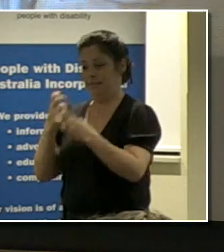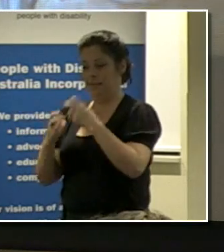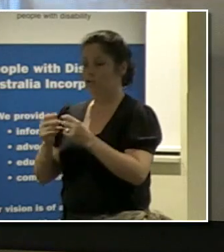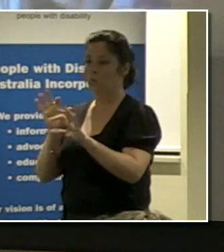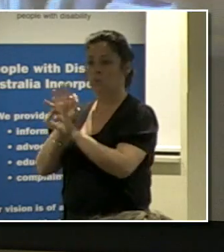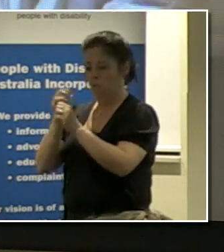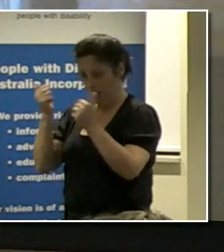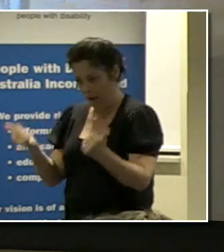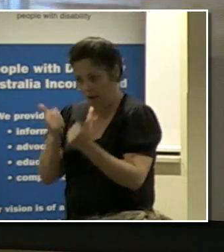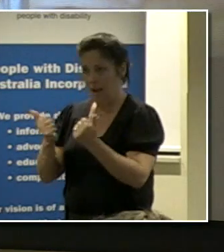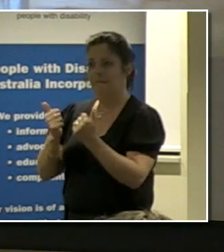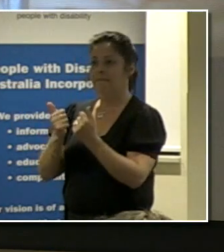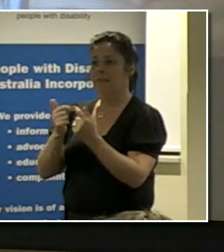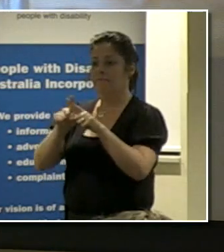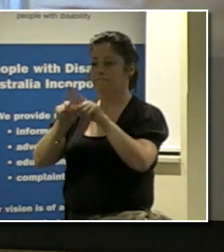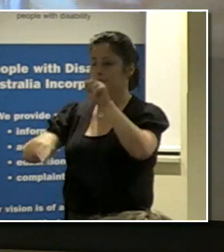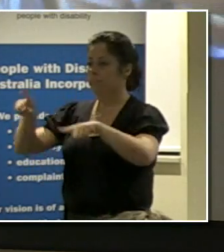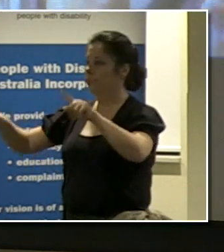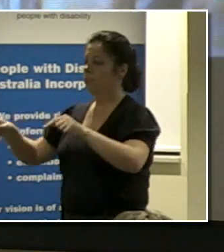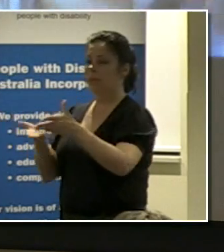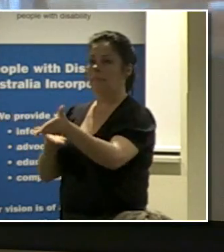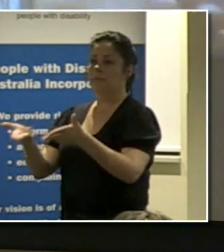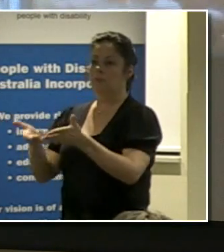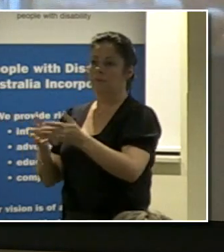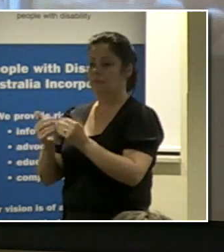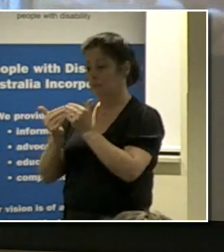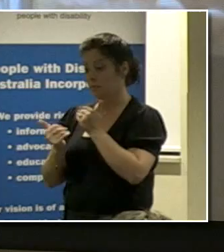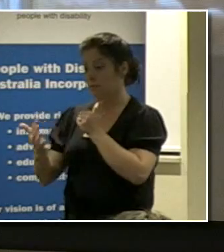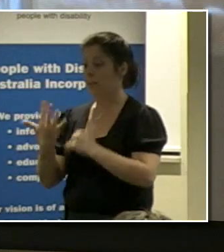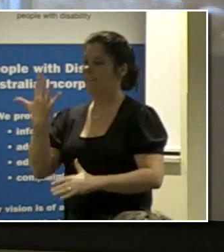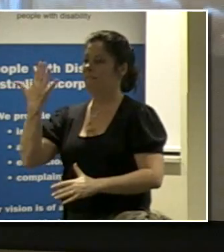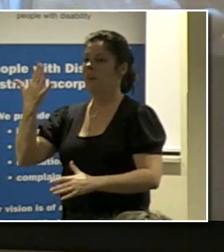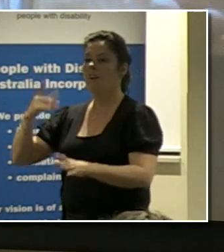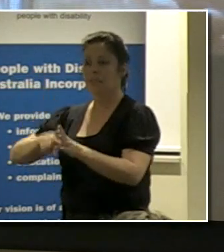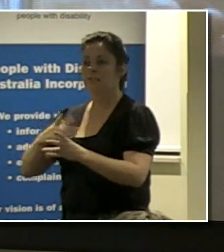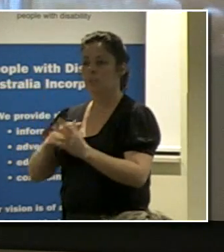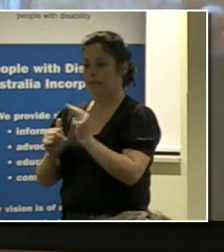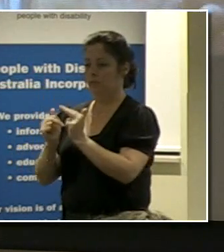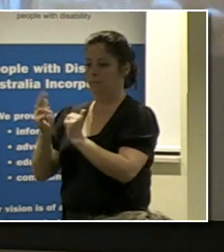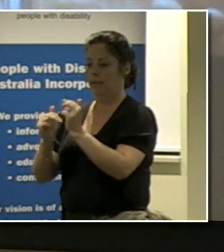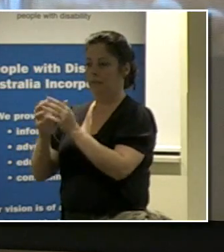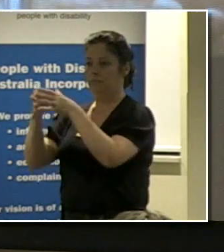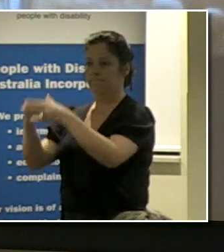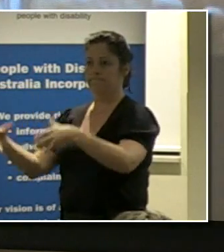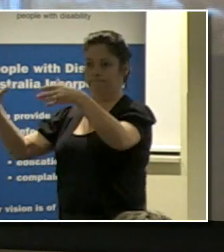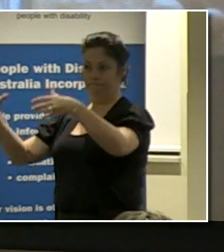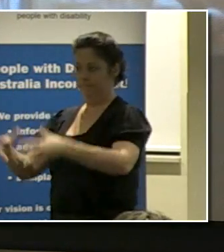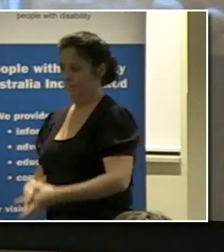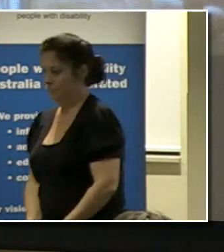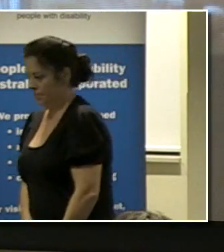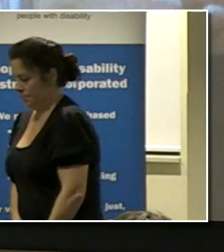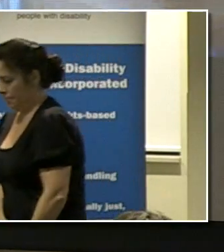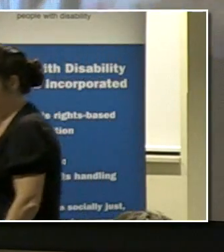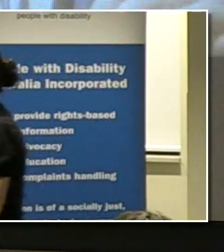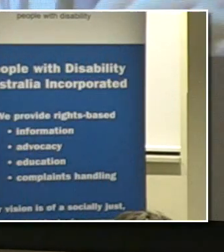the big issue over the next 5 years is to get that side of the market right. Via the magic of Twitter, we've actually had